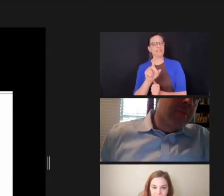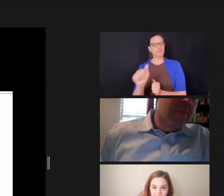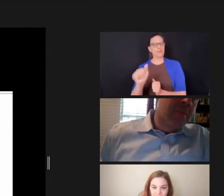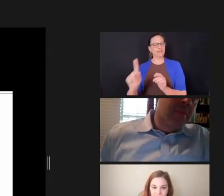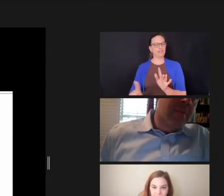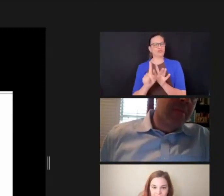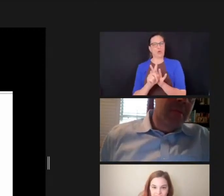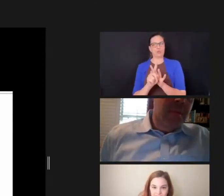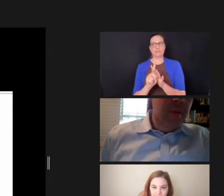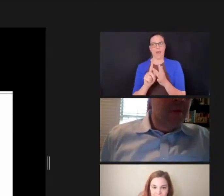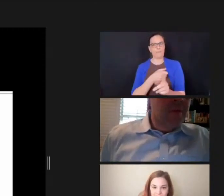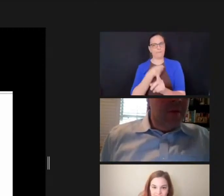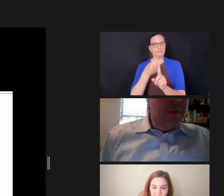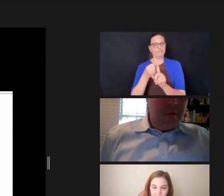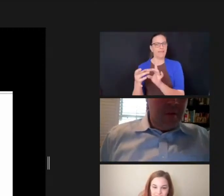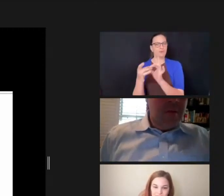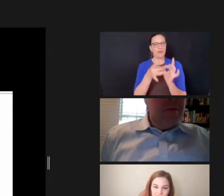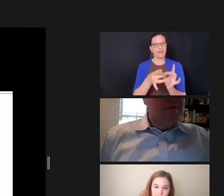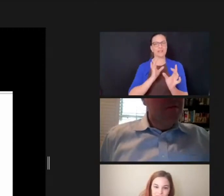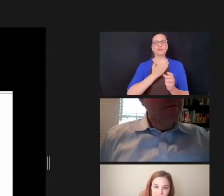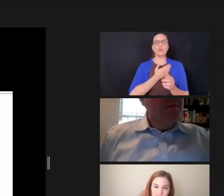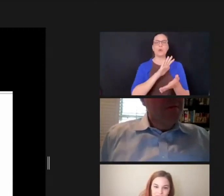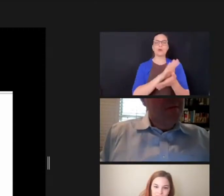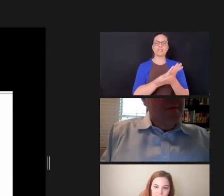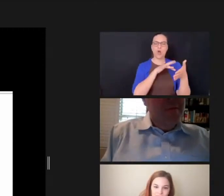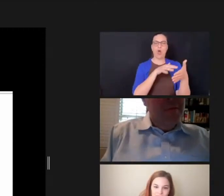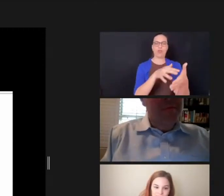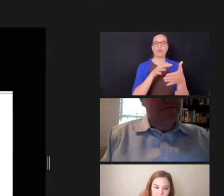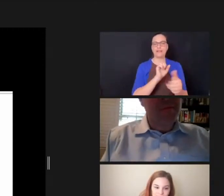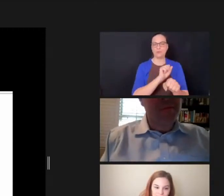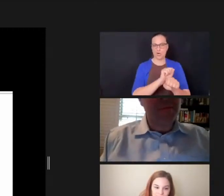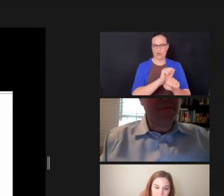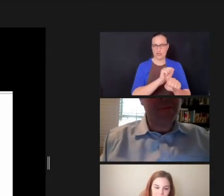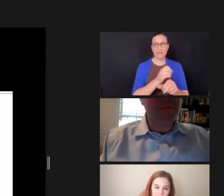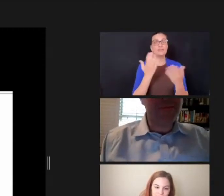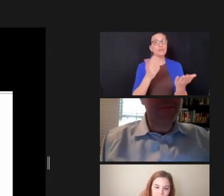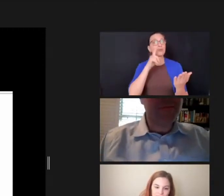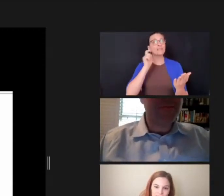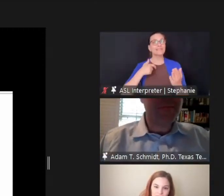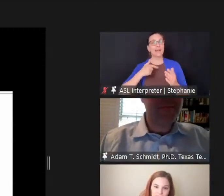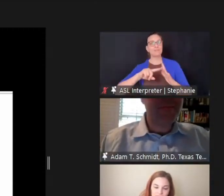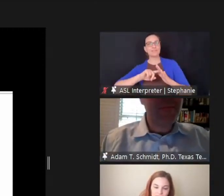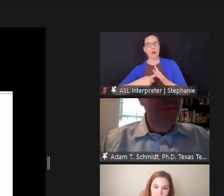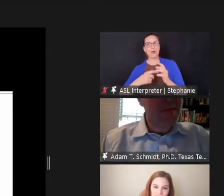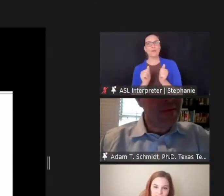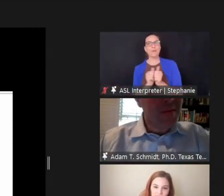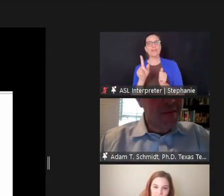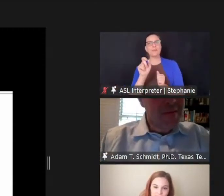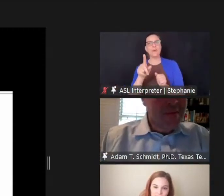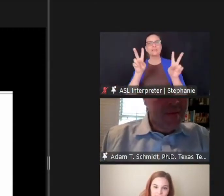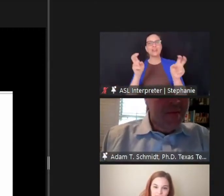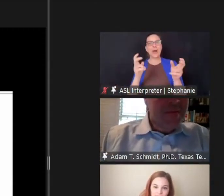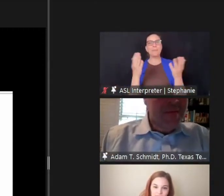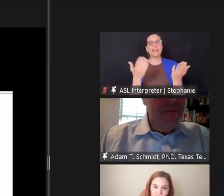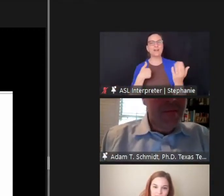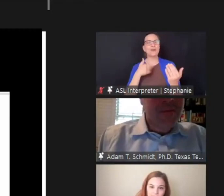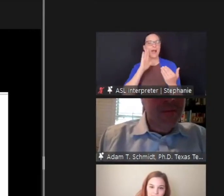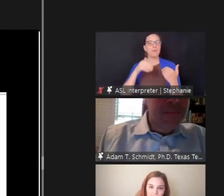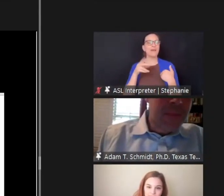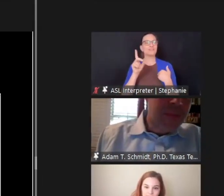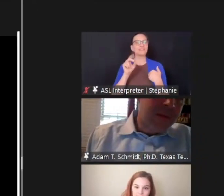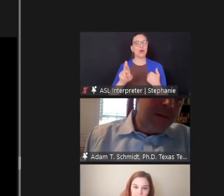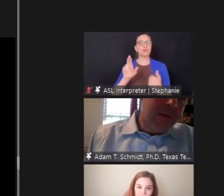to our scholarly work. So since I'm starting with the question topic here, I'll have Dr. Schmidt start with his intro and we'll go from